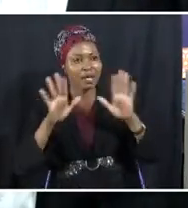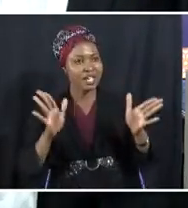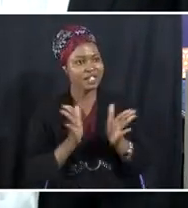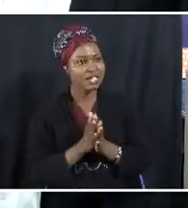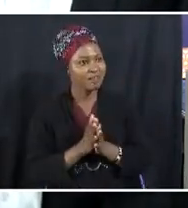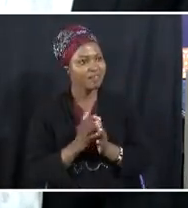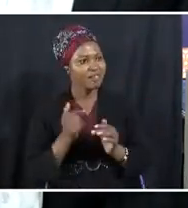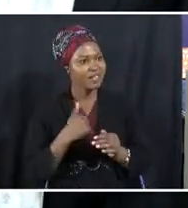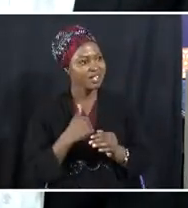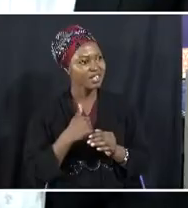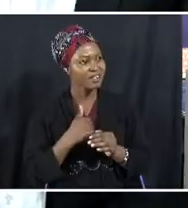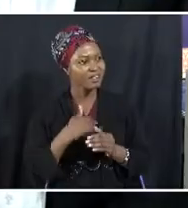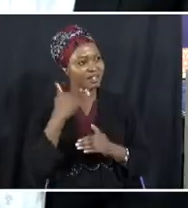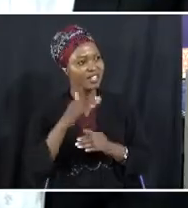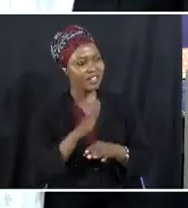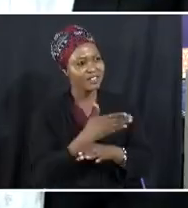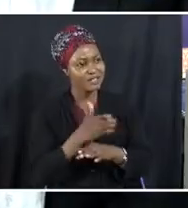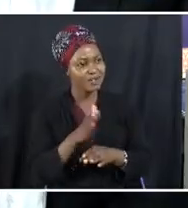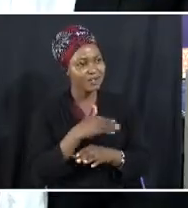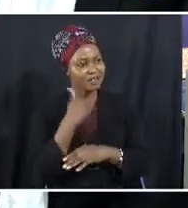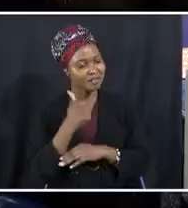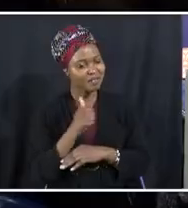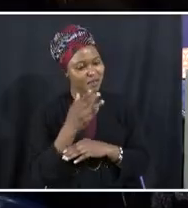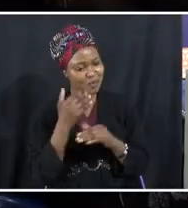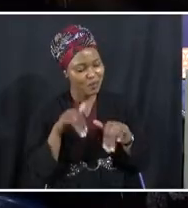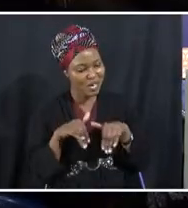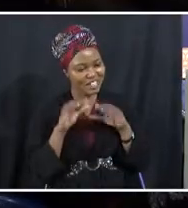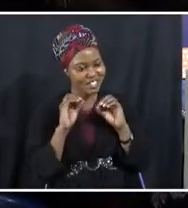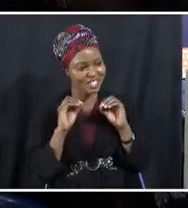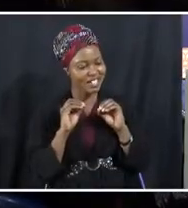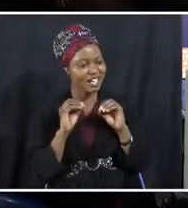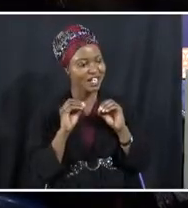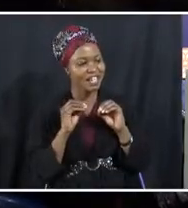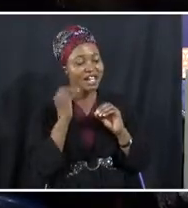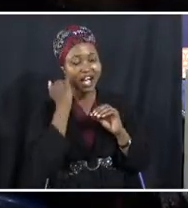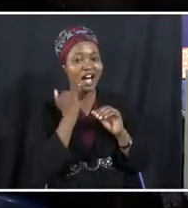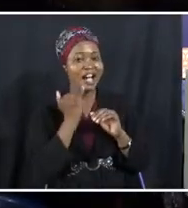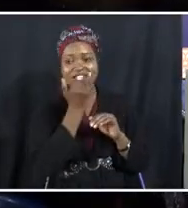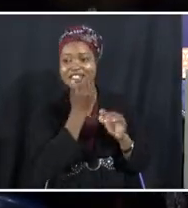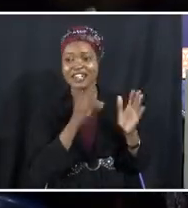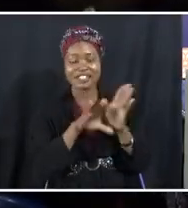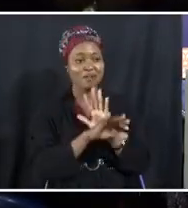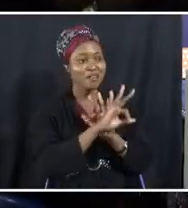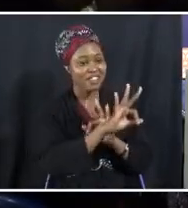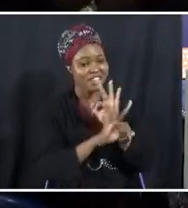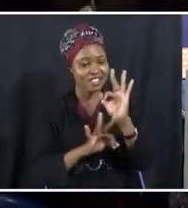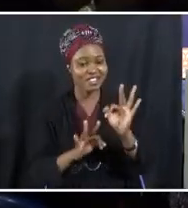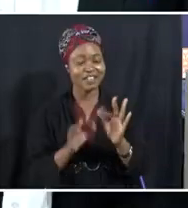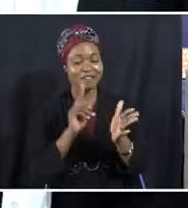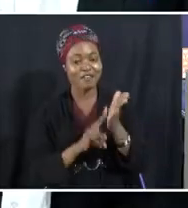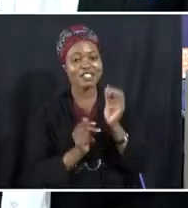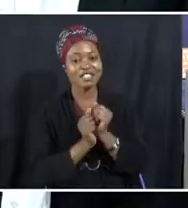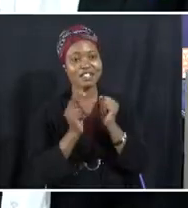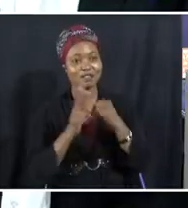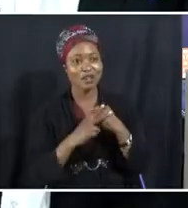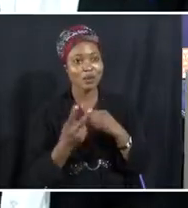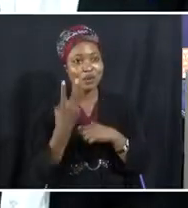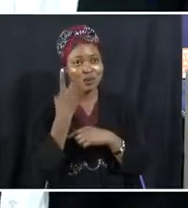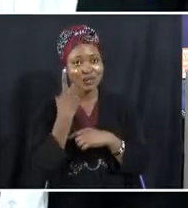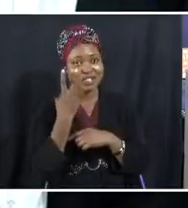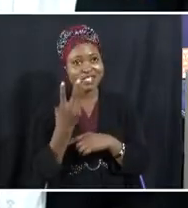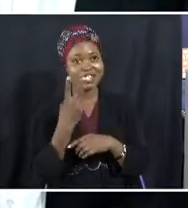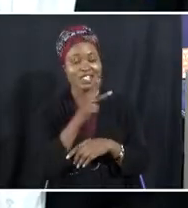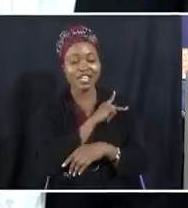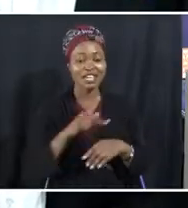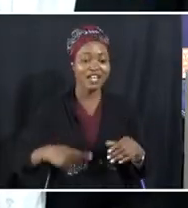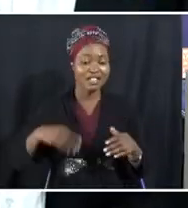think we can't wait for the next one. You see, when you read Isaiah 33:17, says that we shall see the King in his